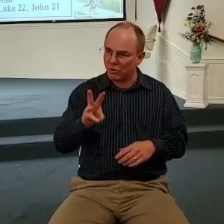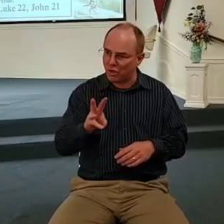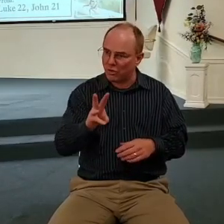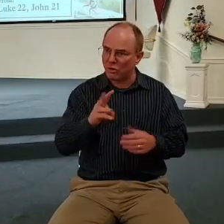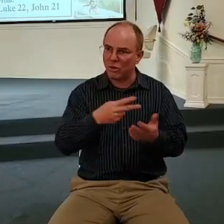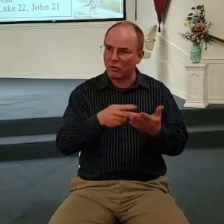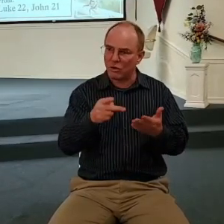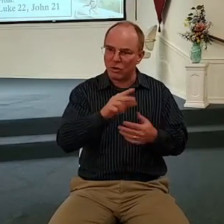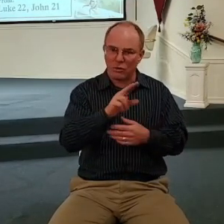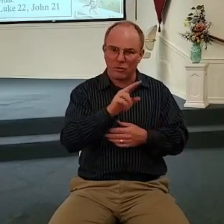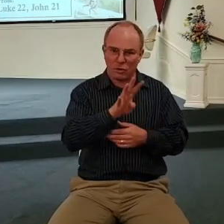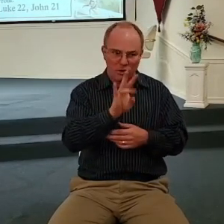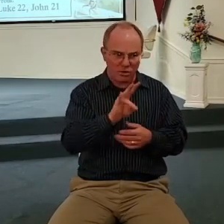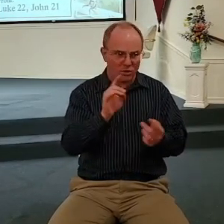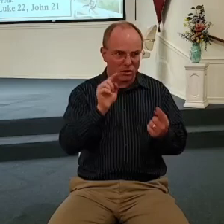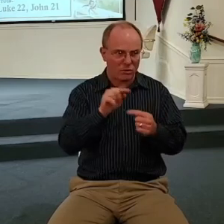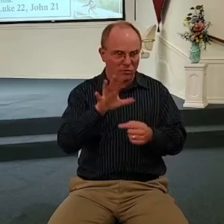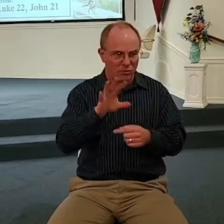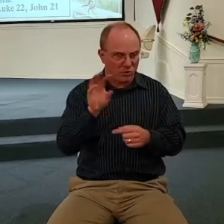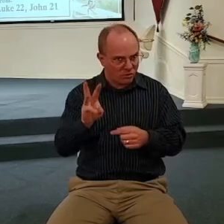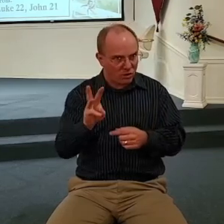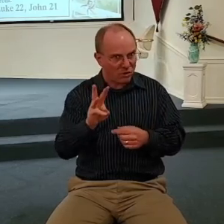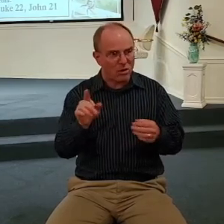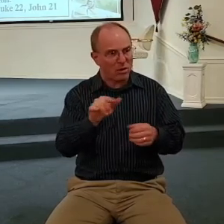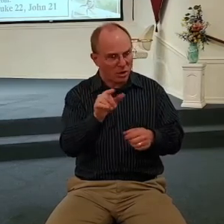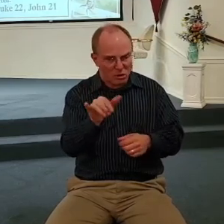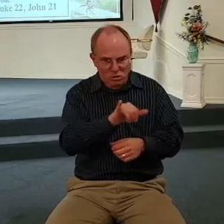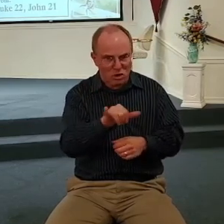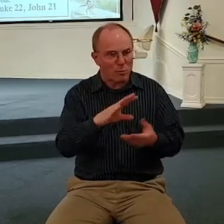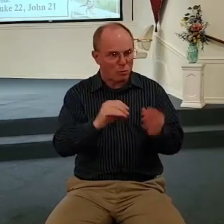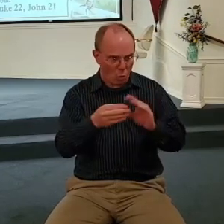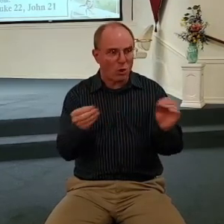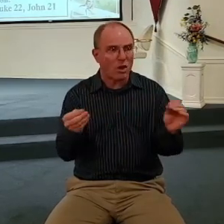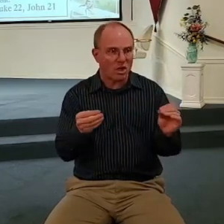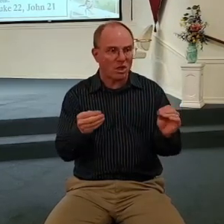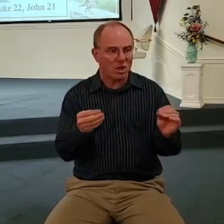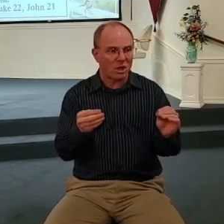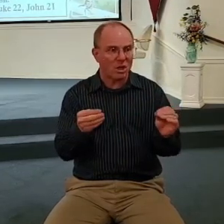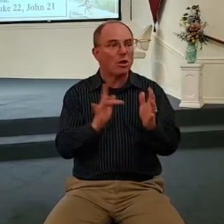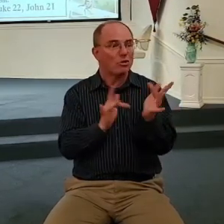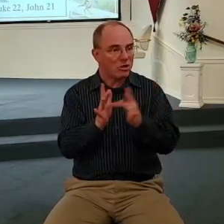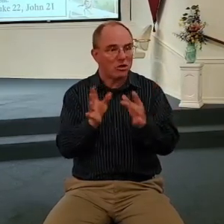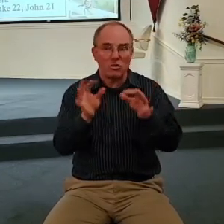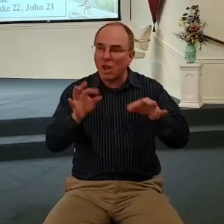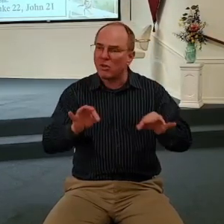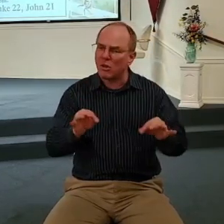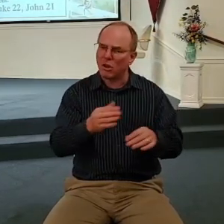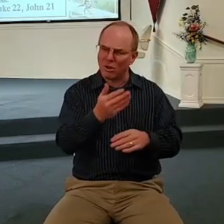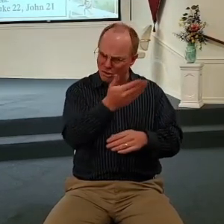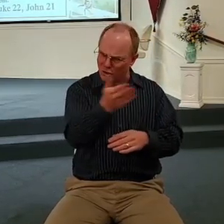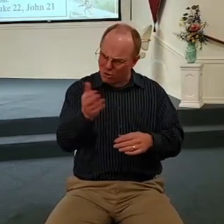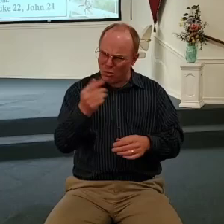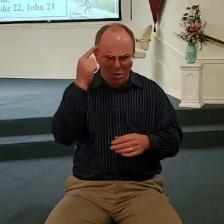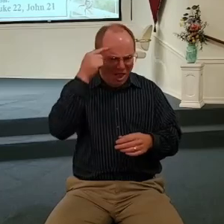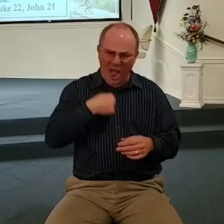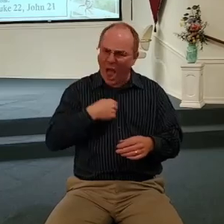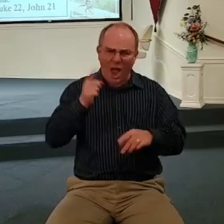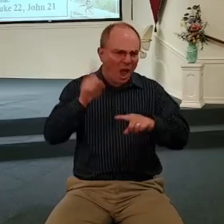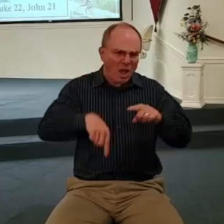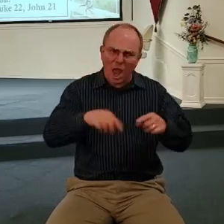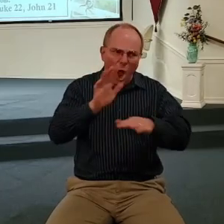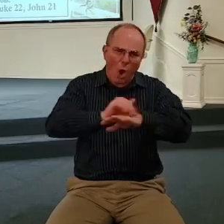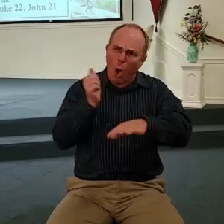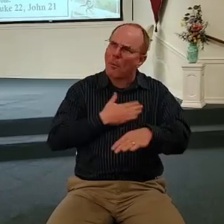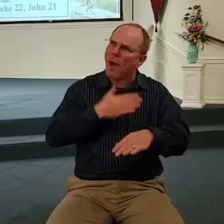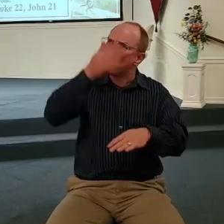through 56. He states, "Do you think I cannot call on my Father, and he will